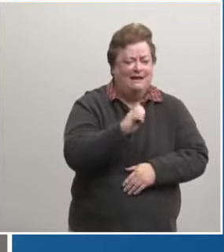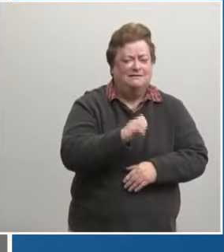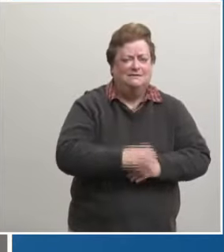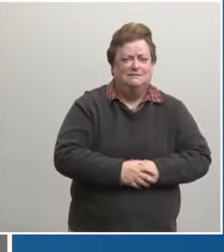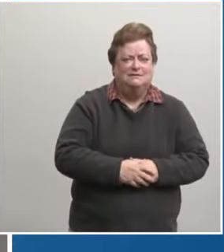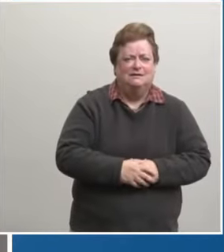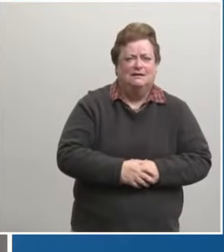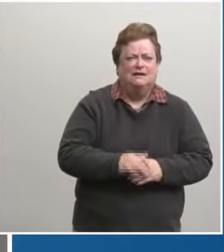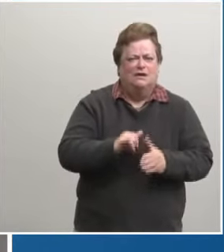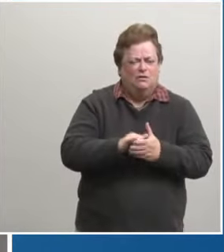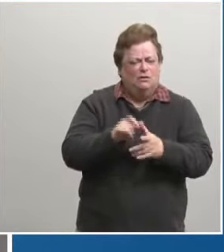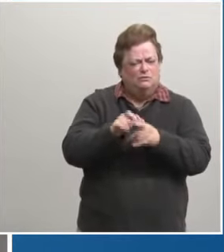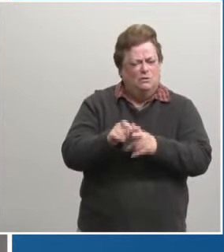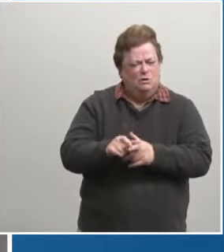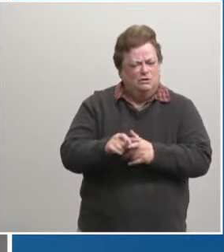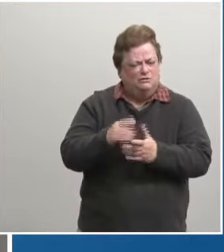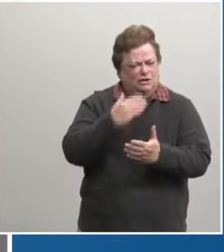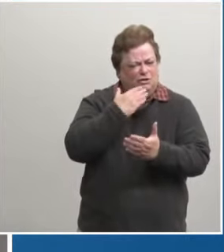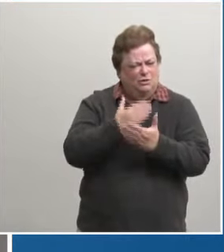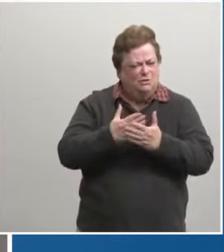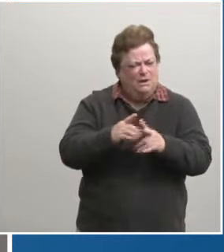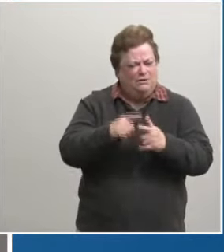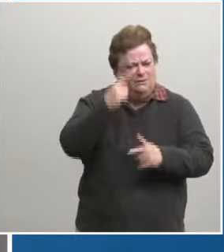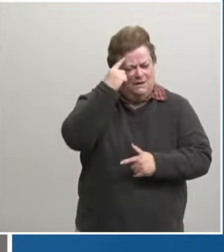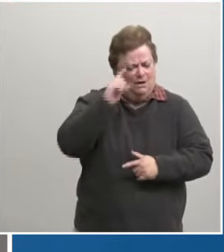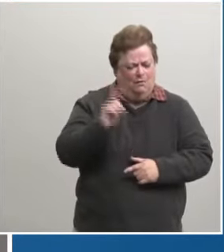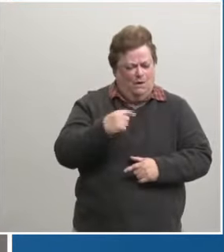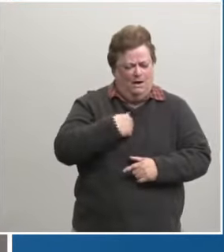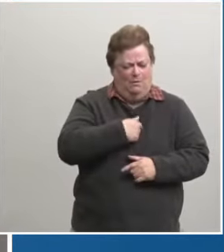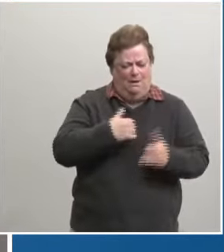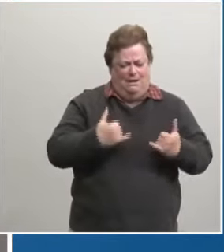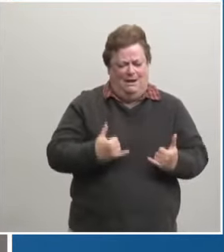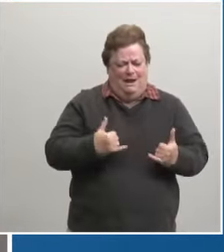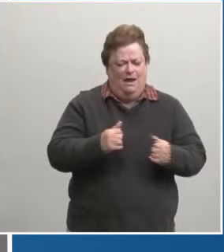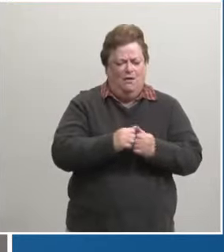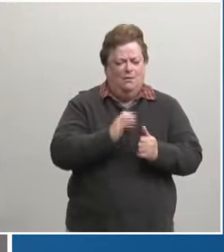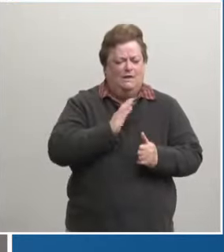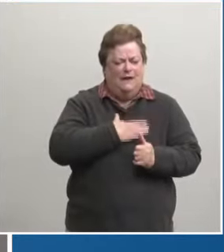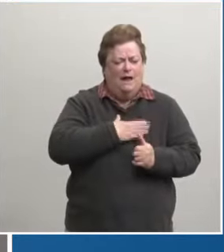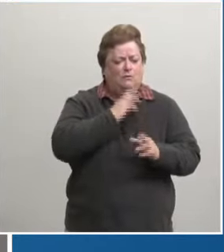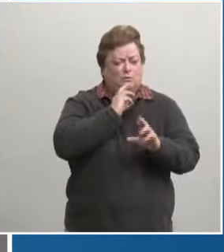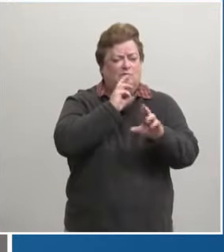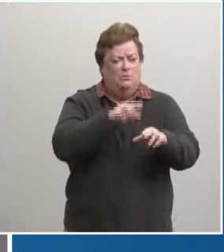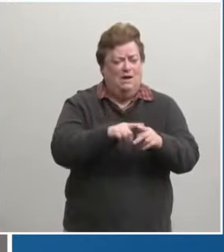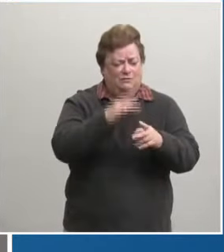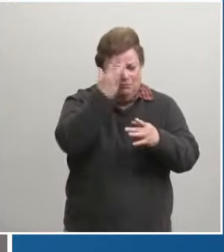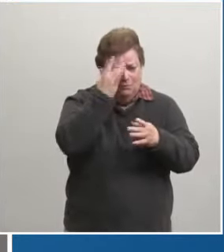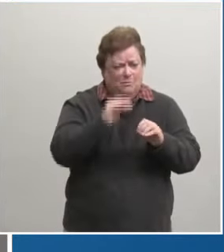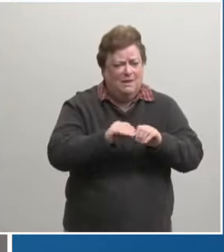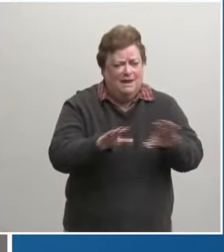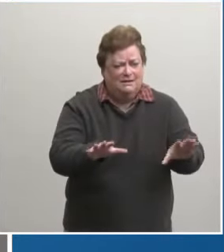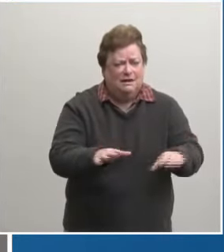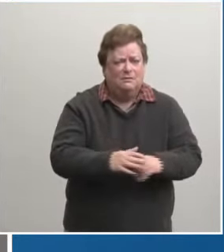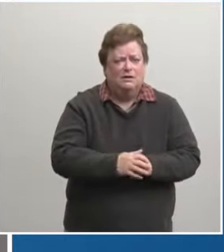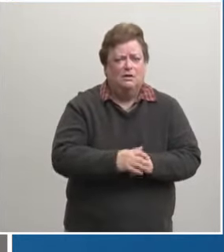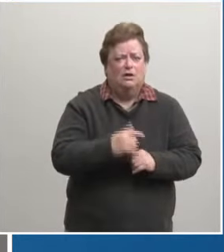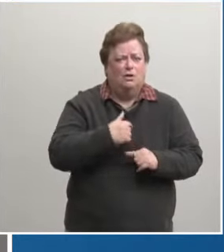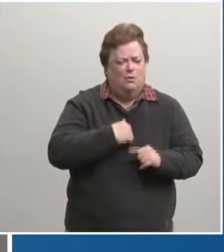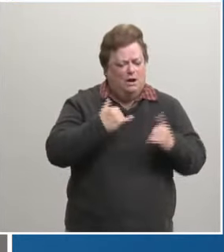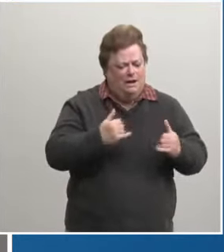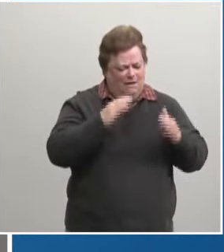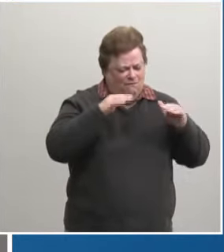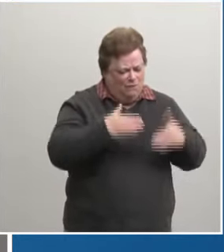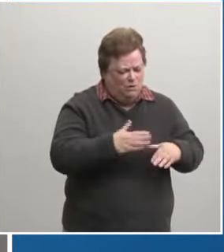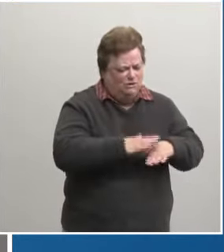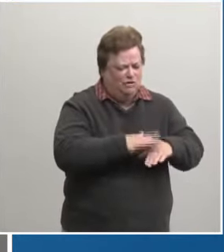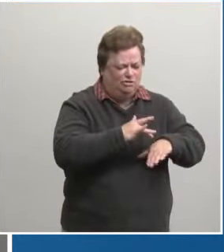words are a really good way to think about where we are right now in our local pandemic response effort. We are focused on sharpening the